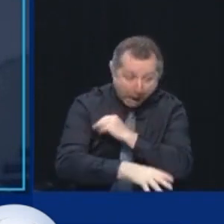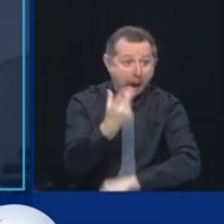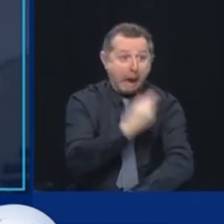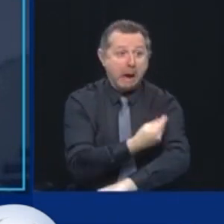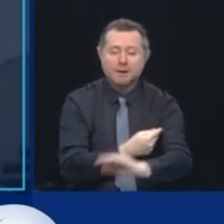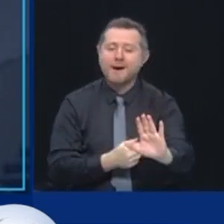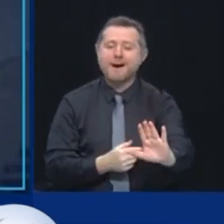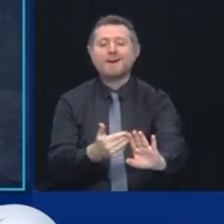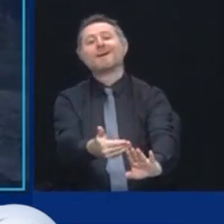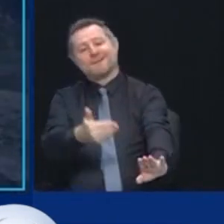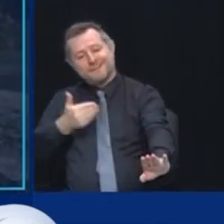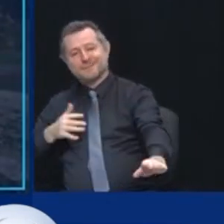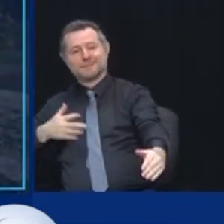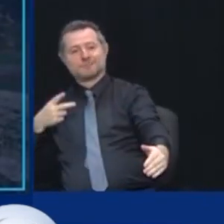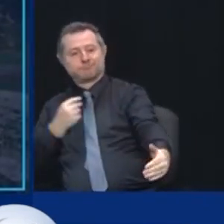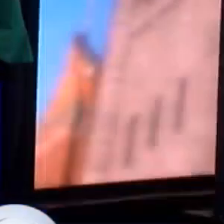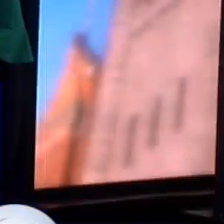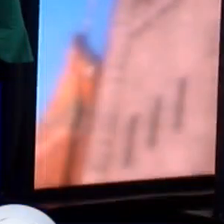it now?